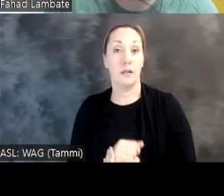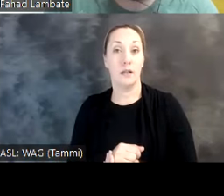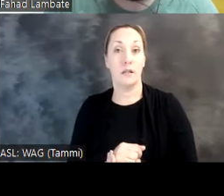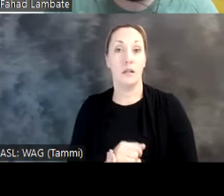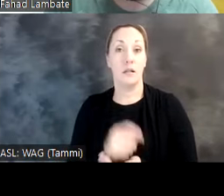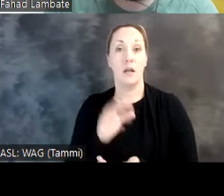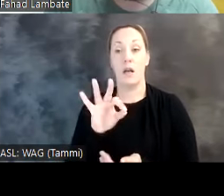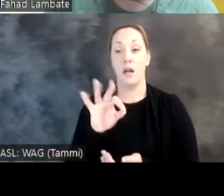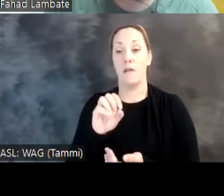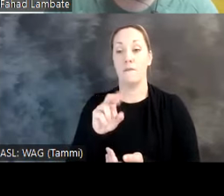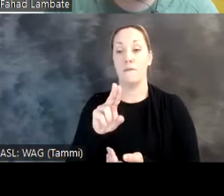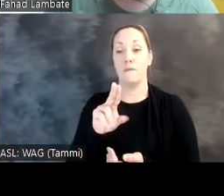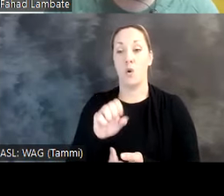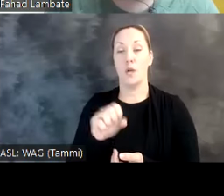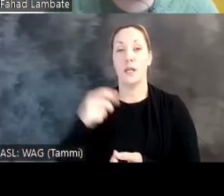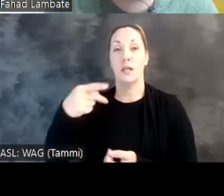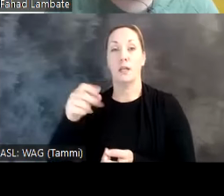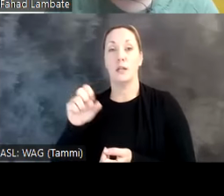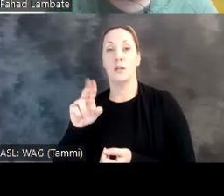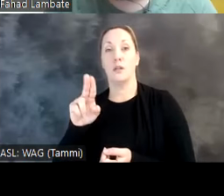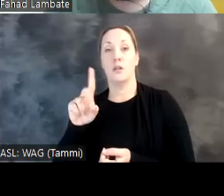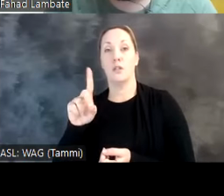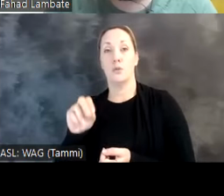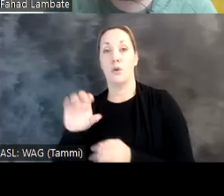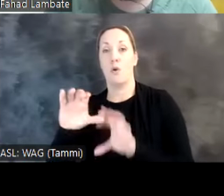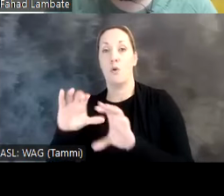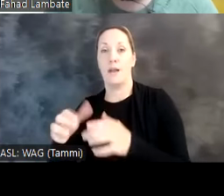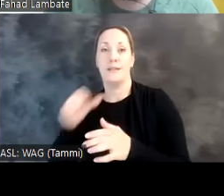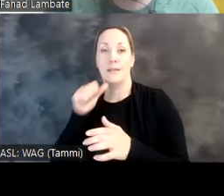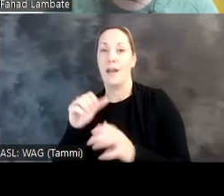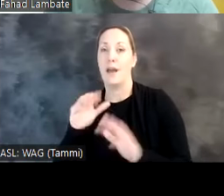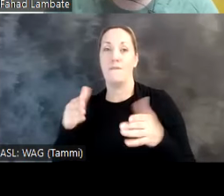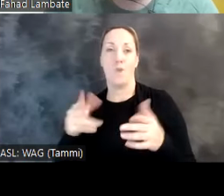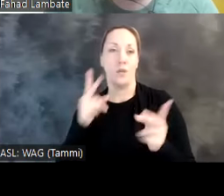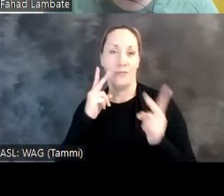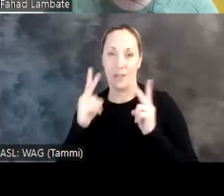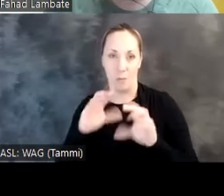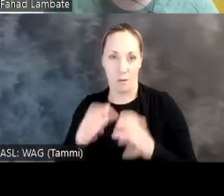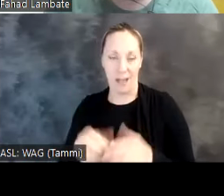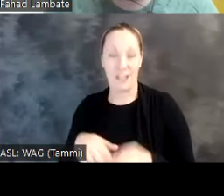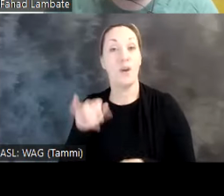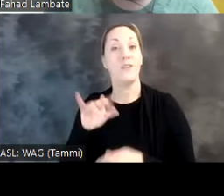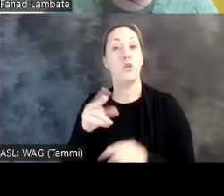focus pseudo class and not a focus visible class. So if you use a